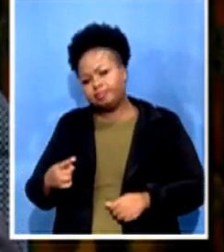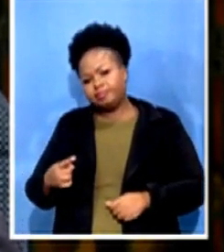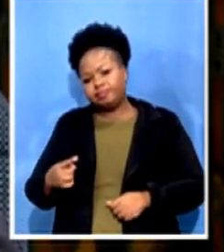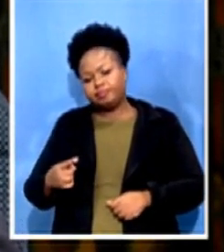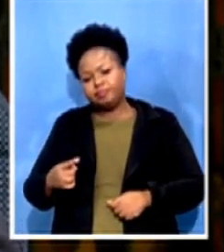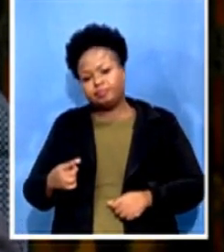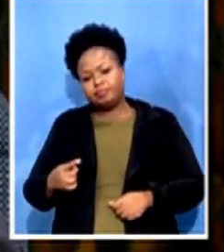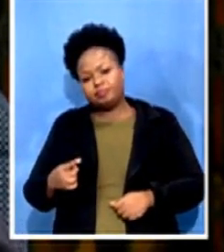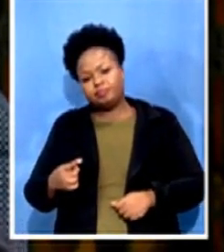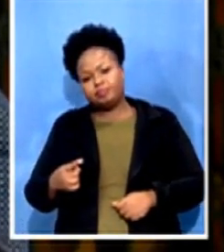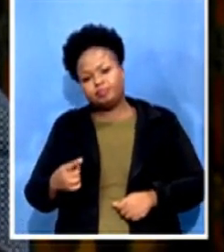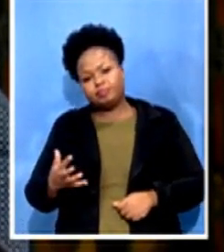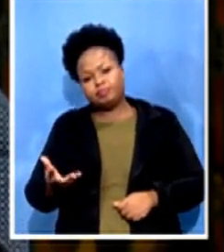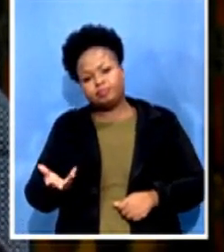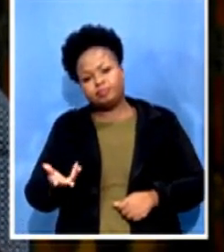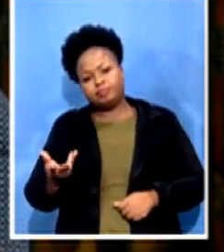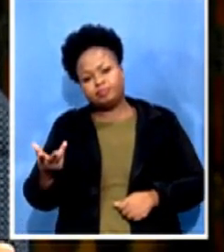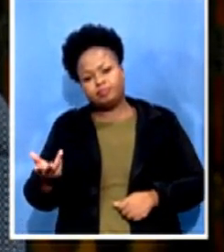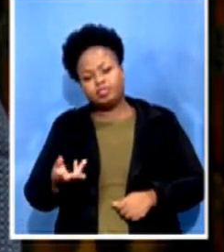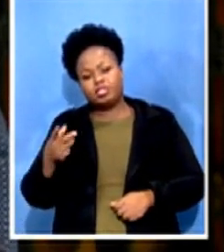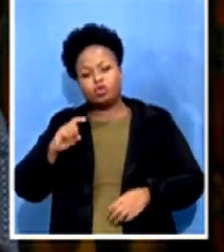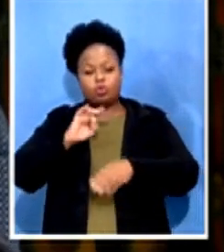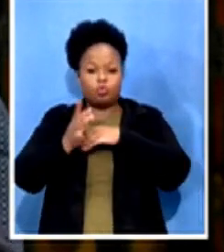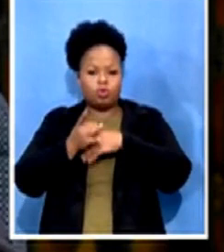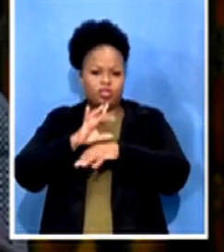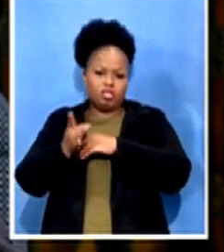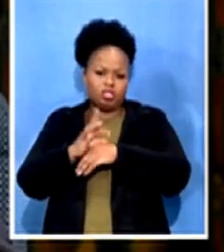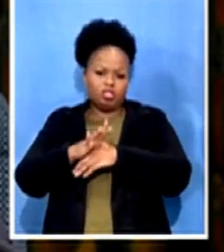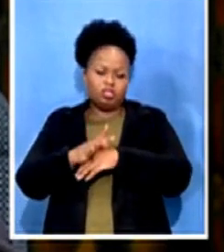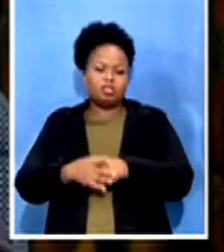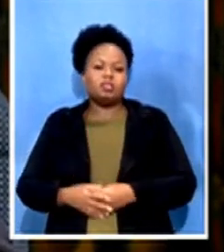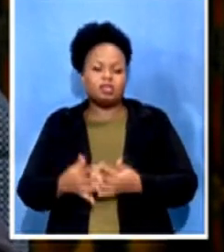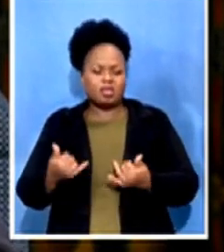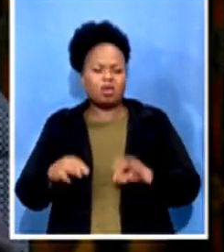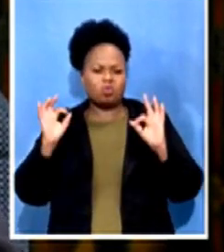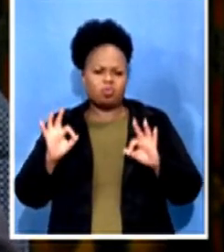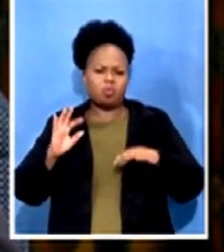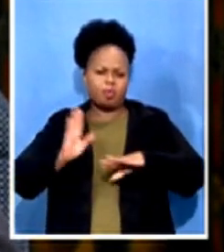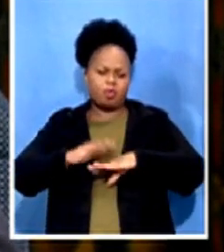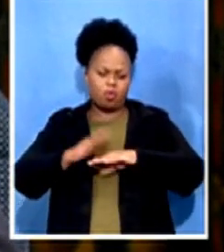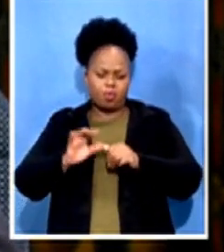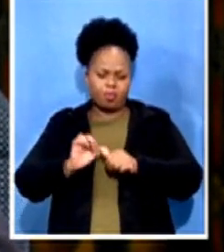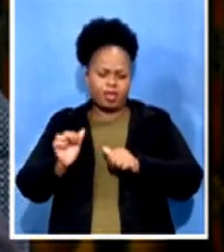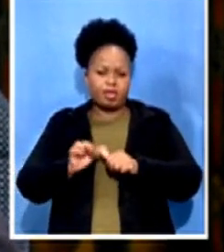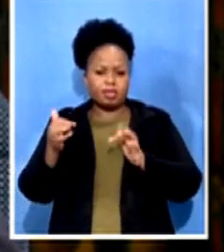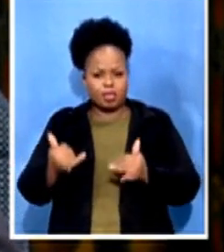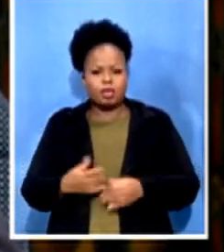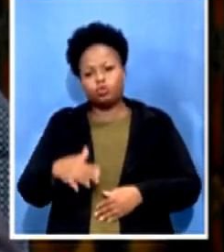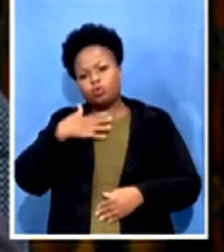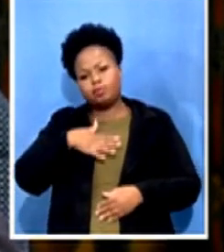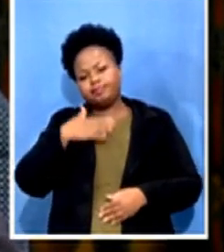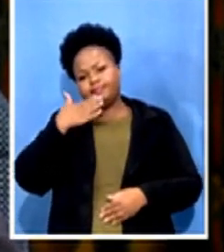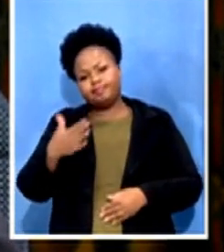the consultation is much proper the way that it's been done. So we really do appreciate that. Now I see